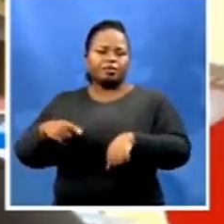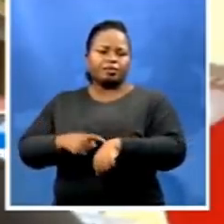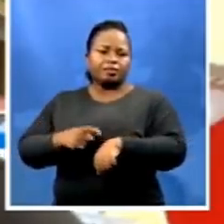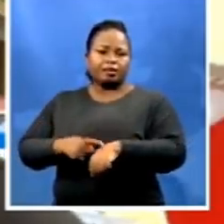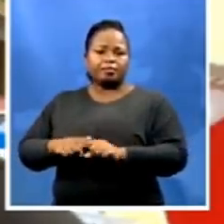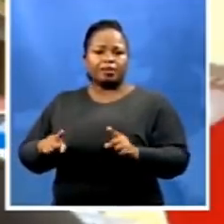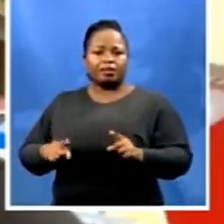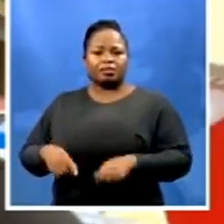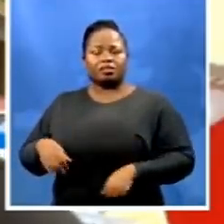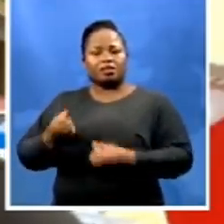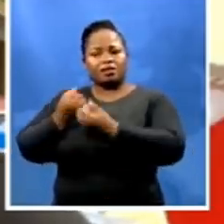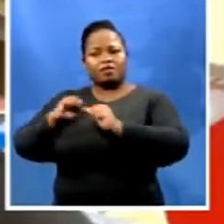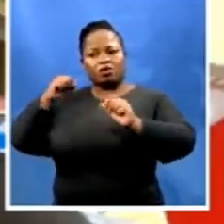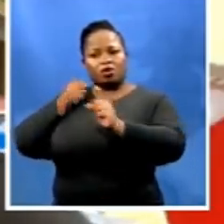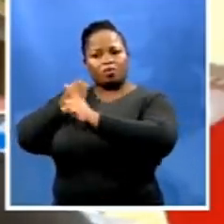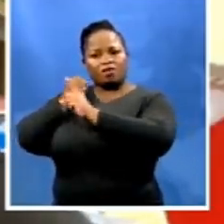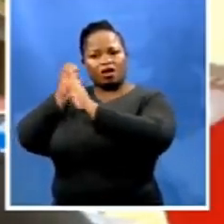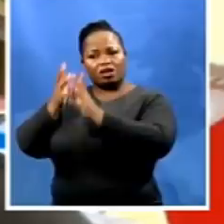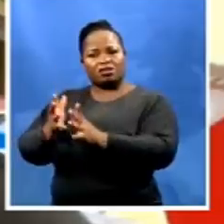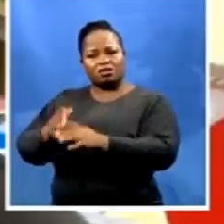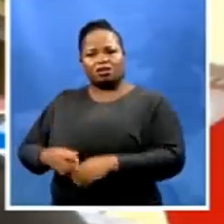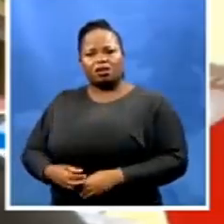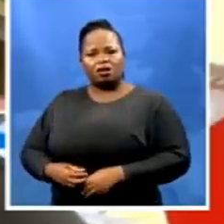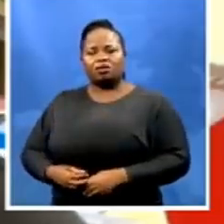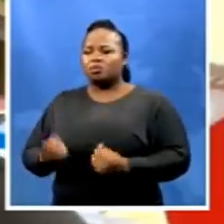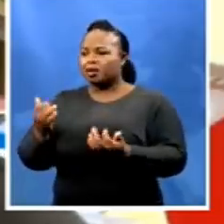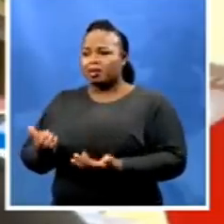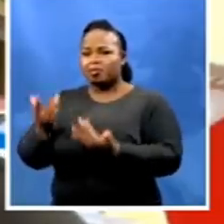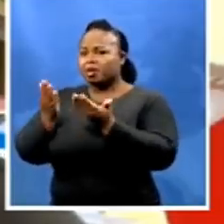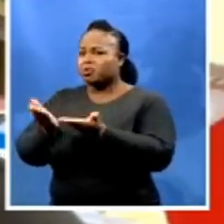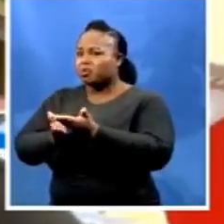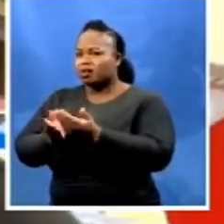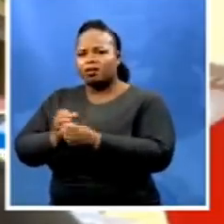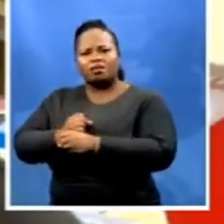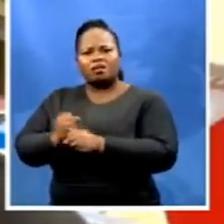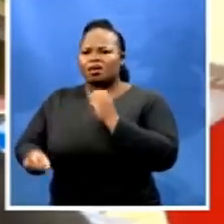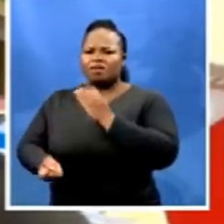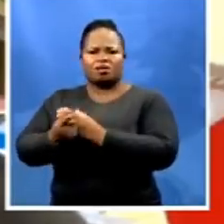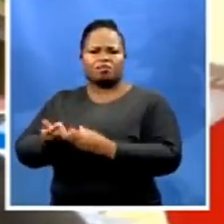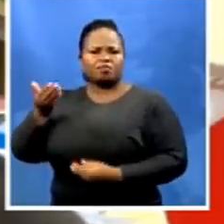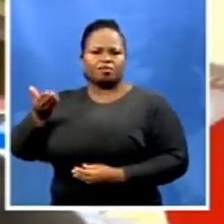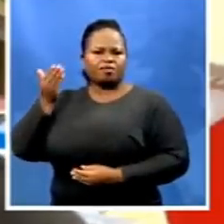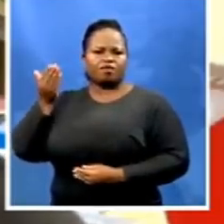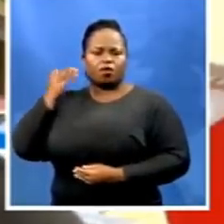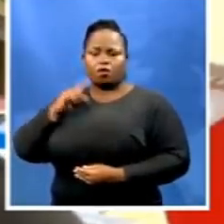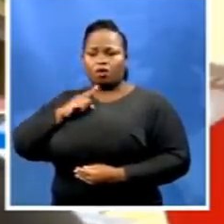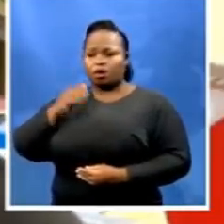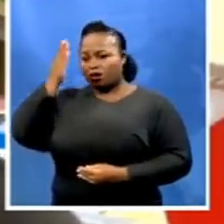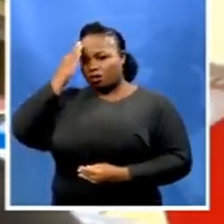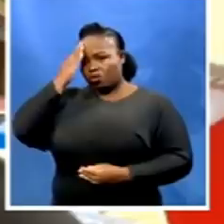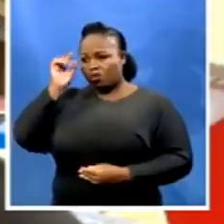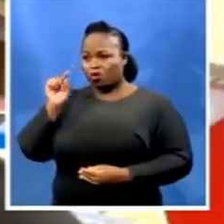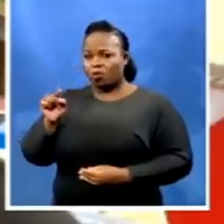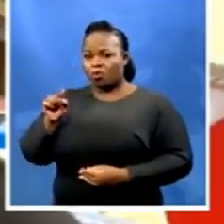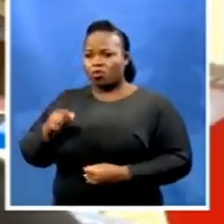single day of banning a school, because they understood that when we attain freedom, these schools will be centers where